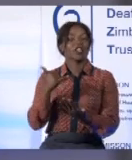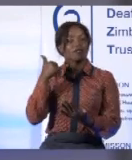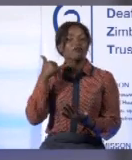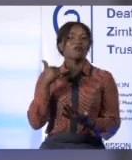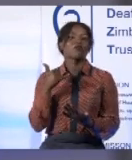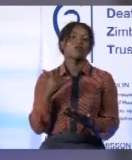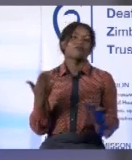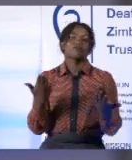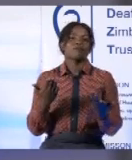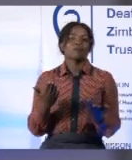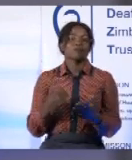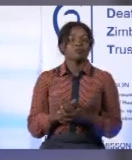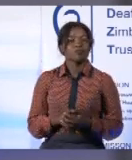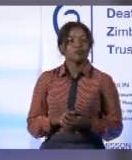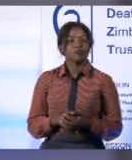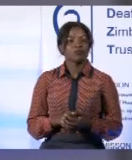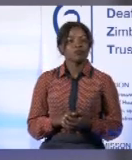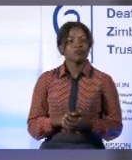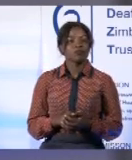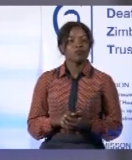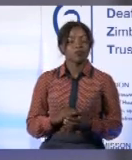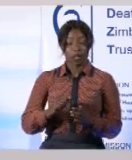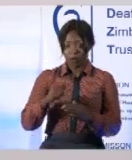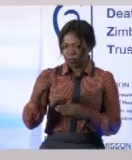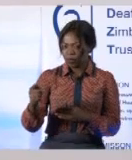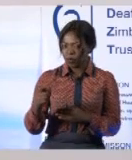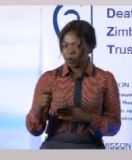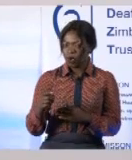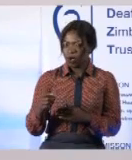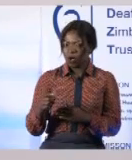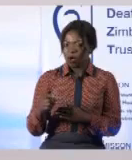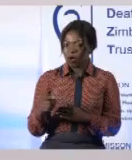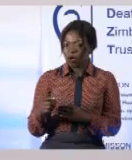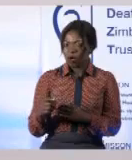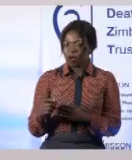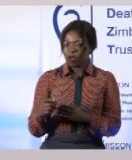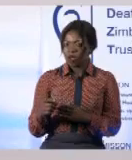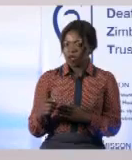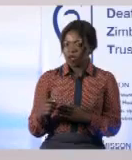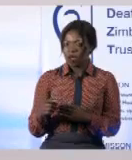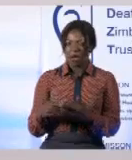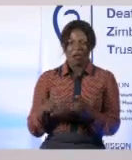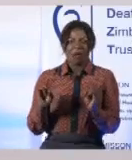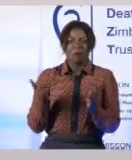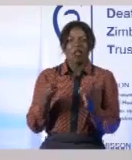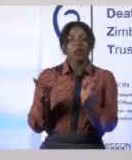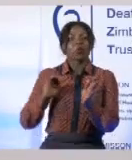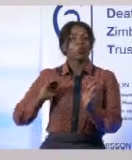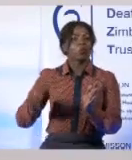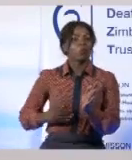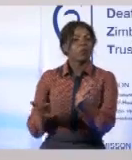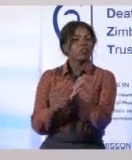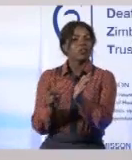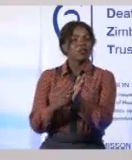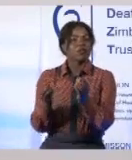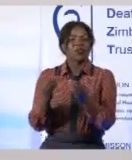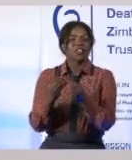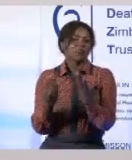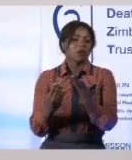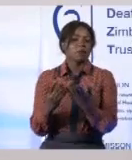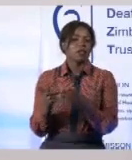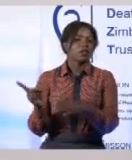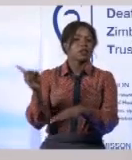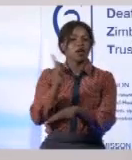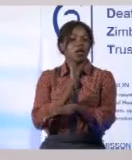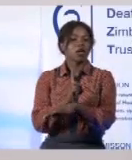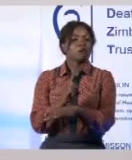And you, McDonald, how many clients are you able to service over any period, say a day or night